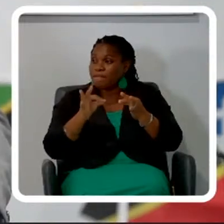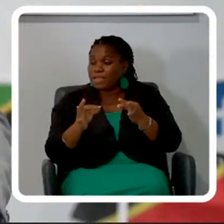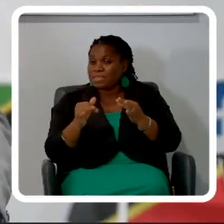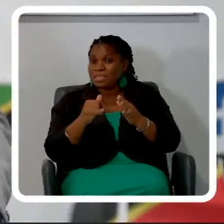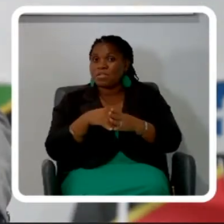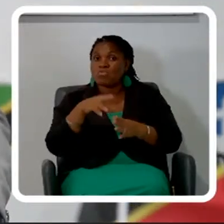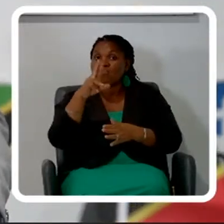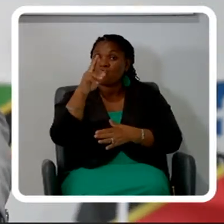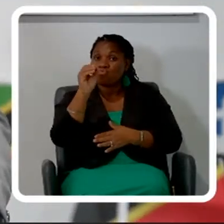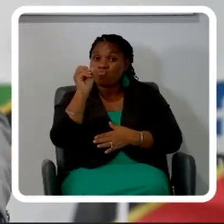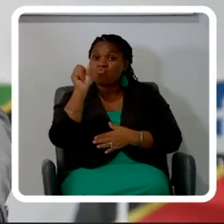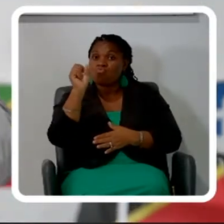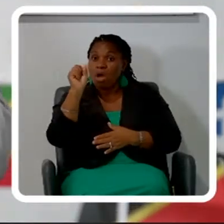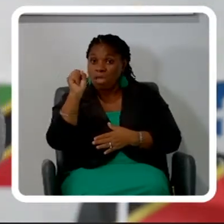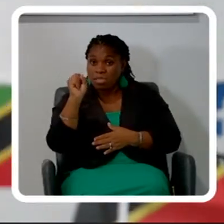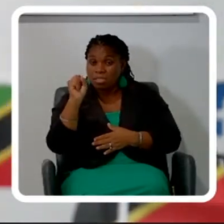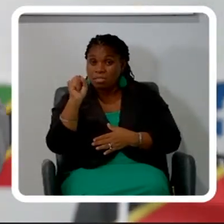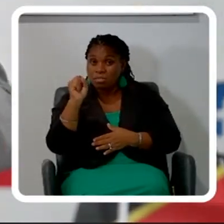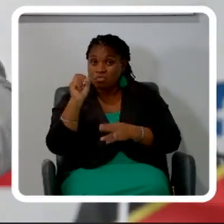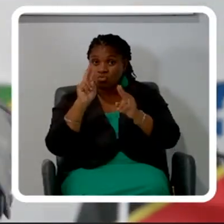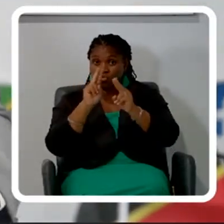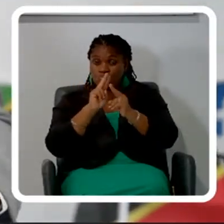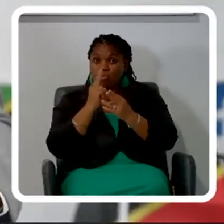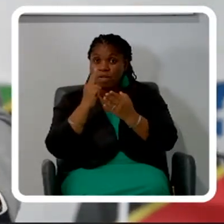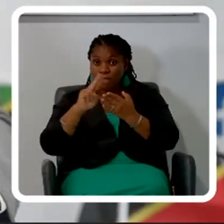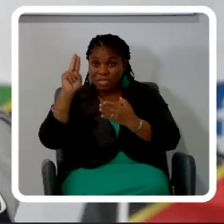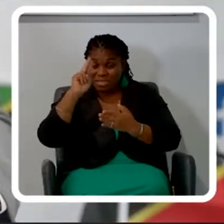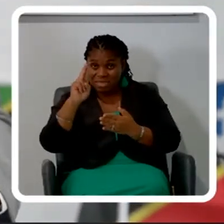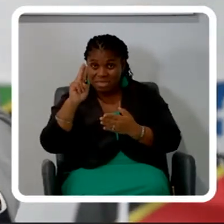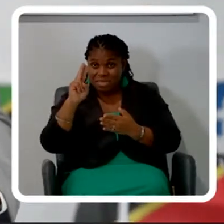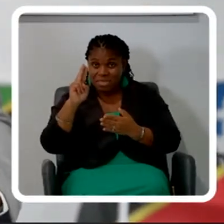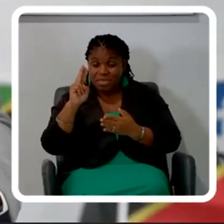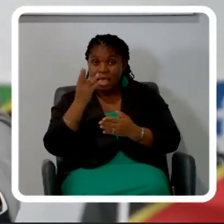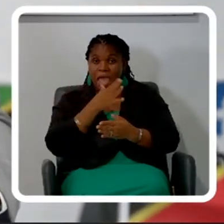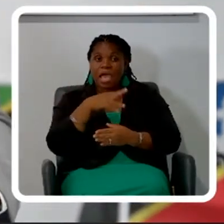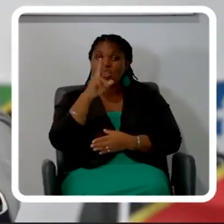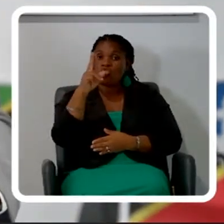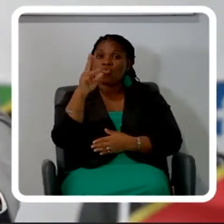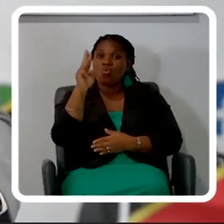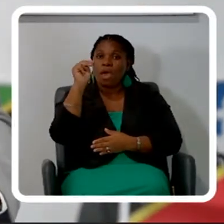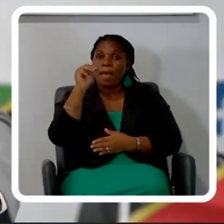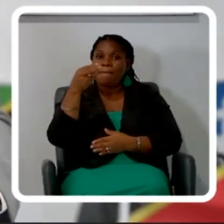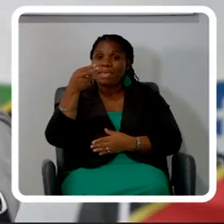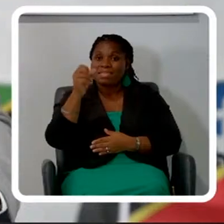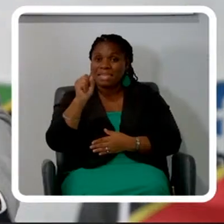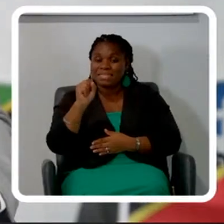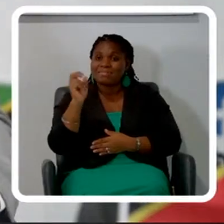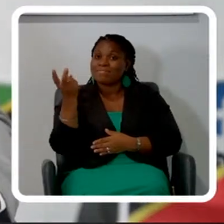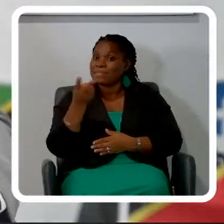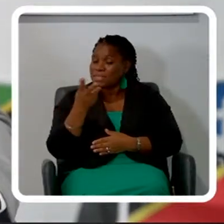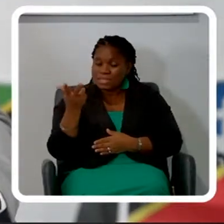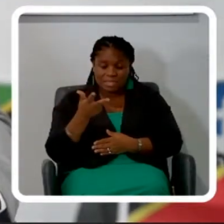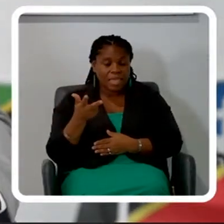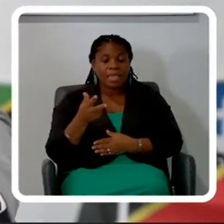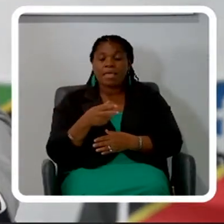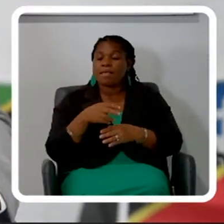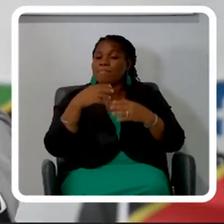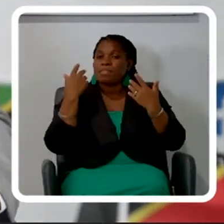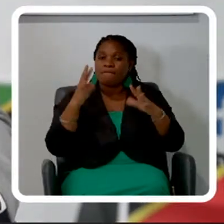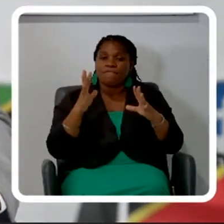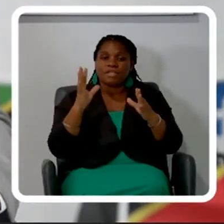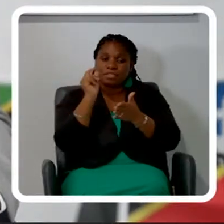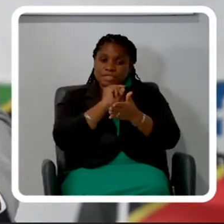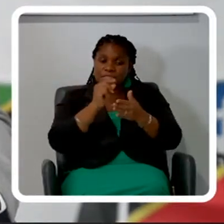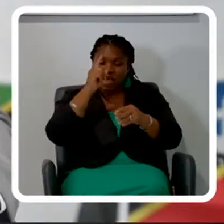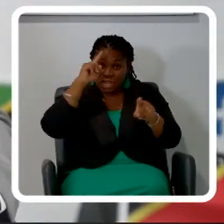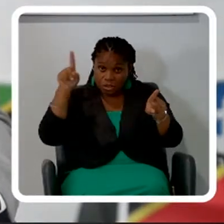Ross University School of Medicine to implement the One Health approach. Yep, so I will say that we are dealing with it